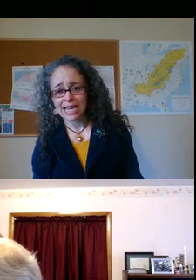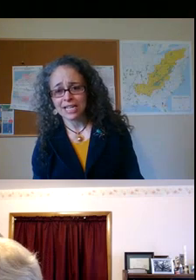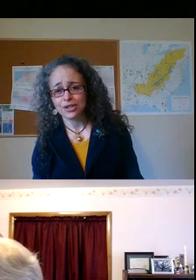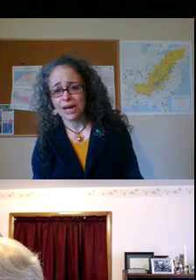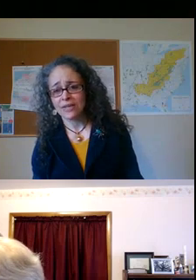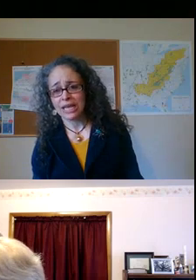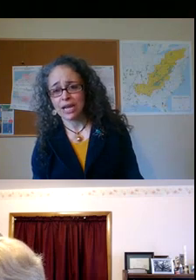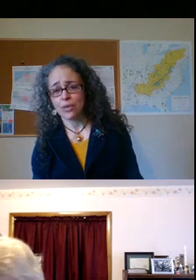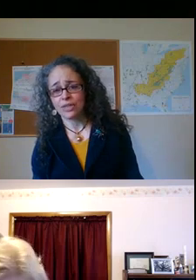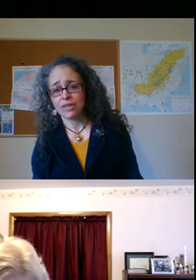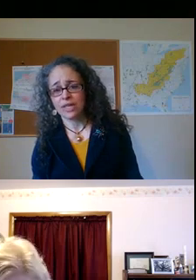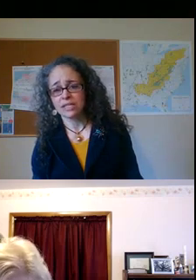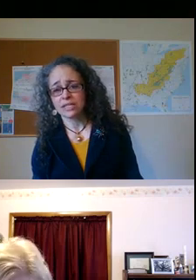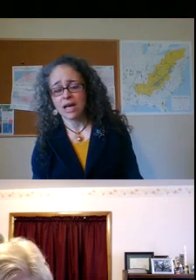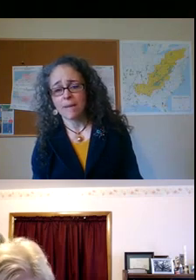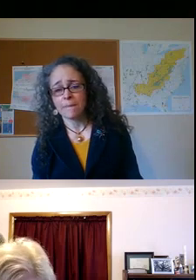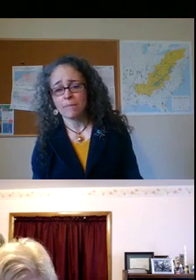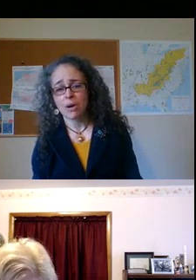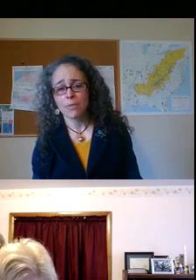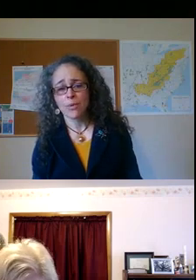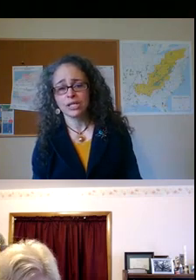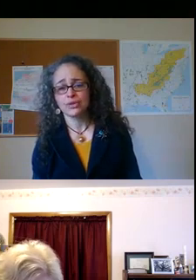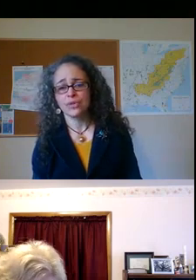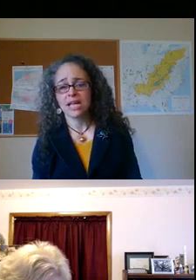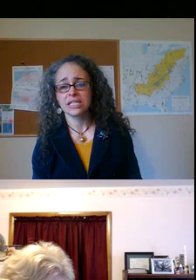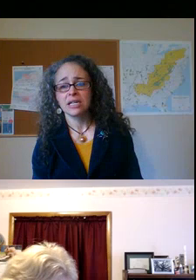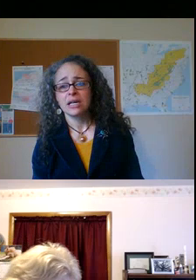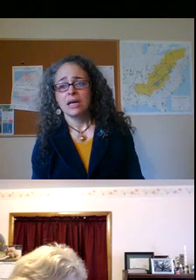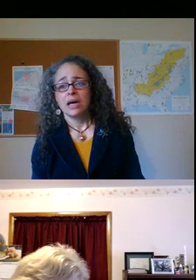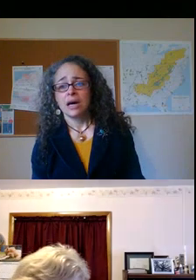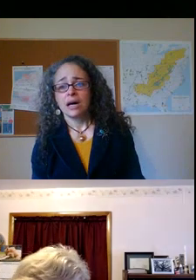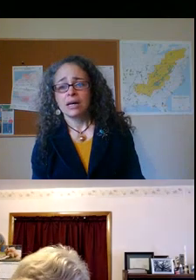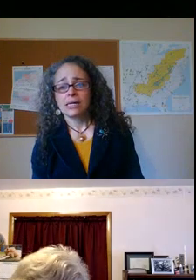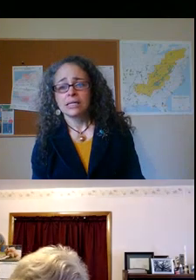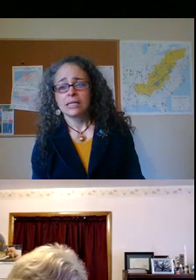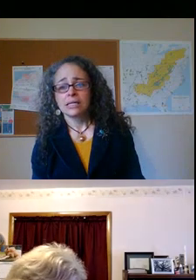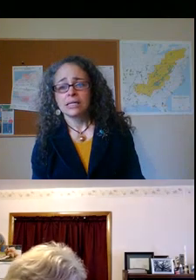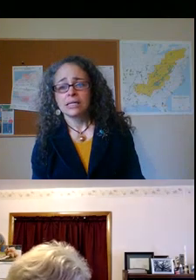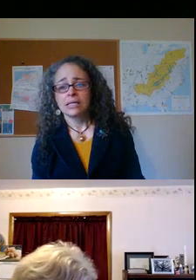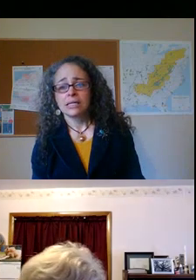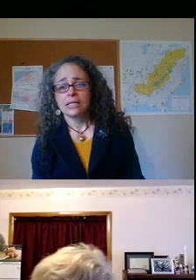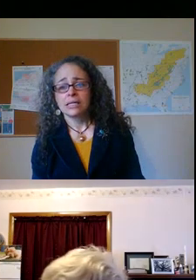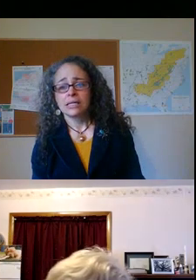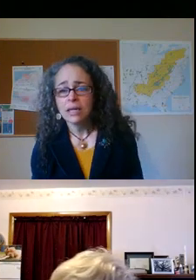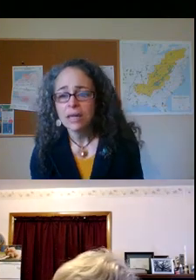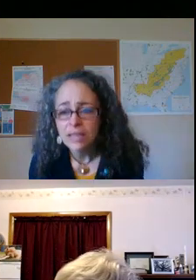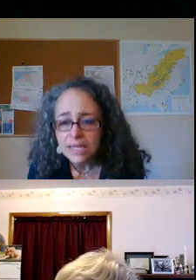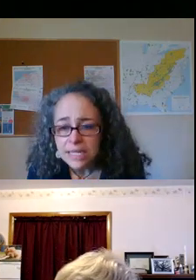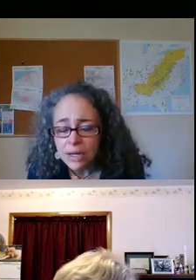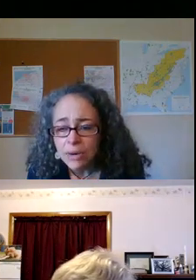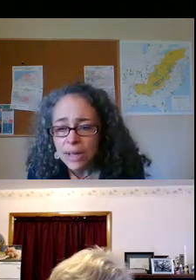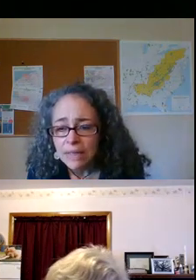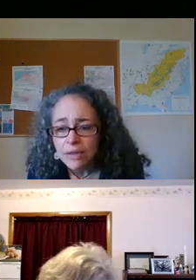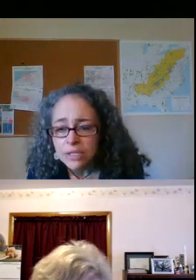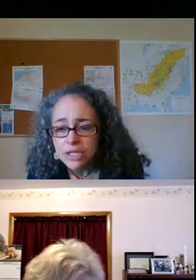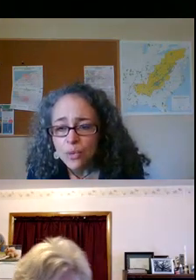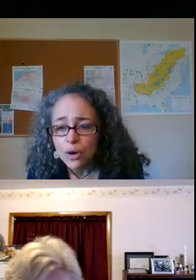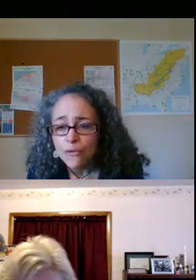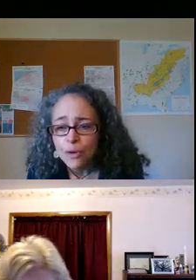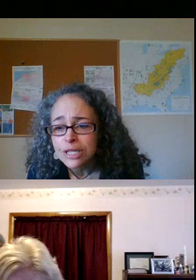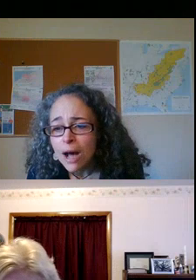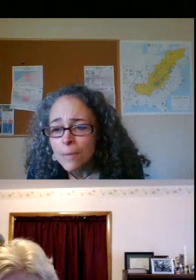I said, and I do have a link within this PowerPoint to that. And then I think that's it. Oh, and